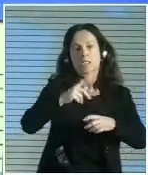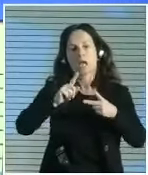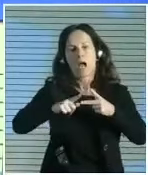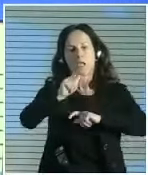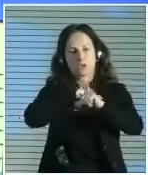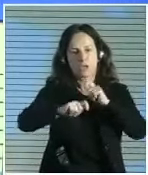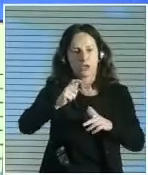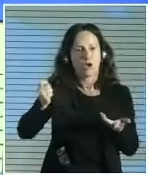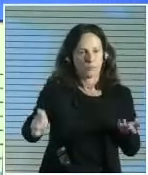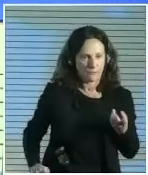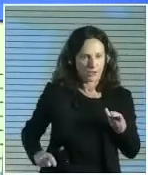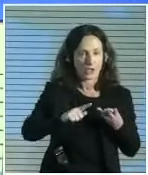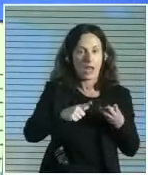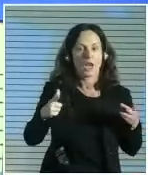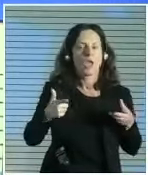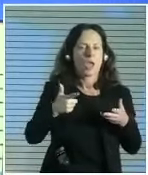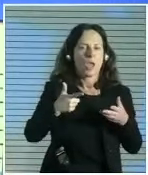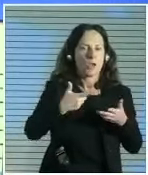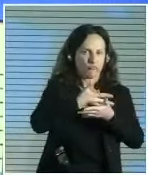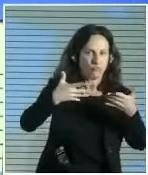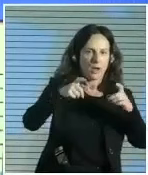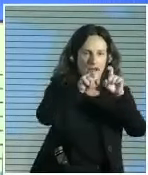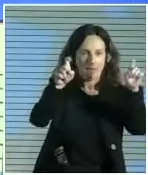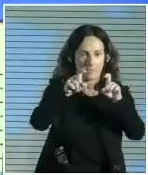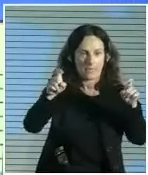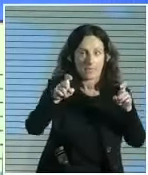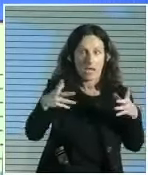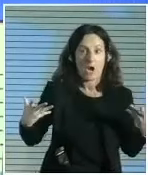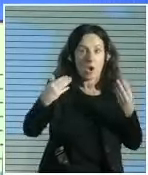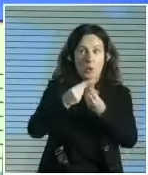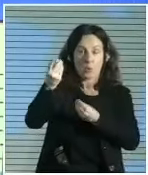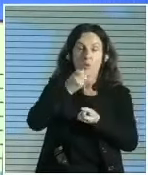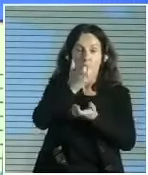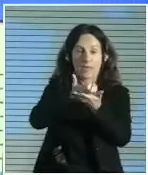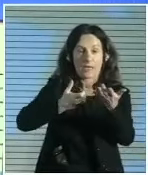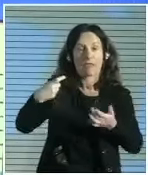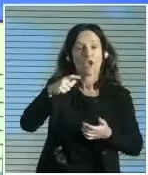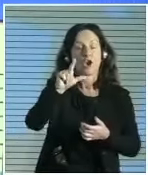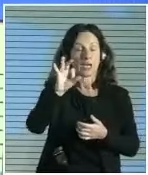time, approached the Canary Island Destination Climate Action Master Plan.